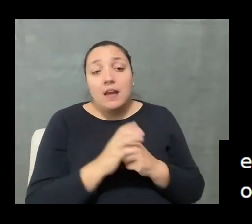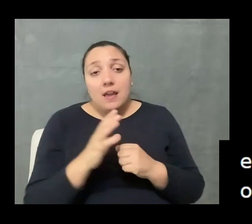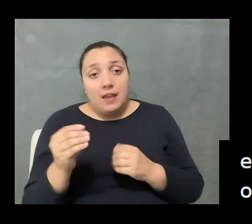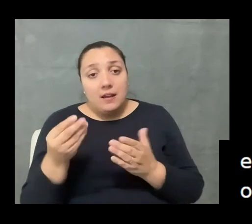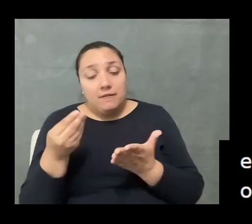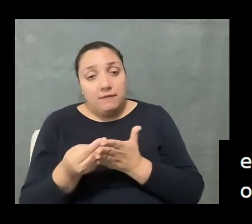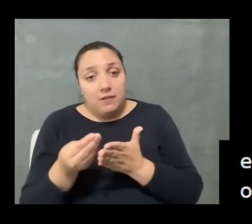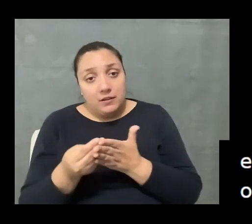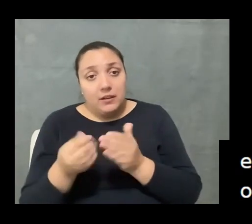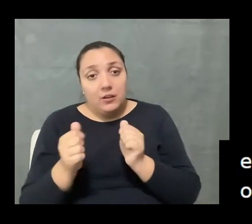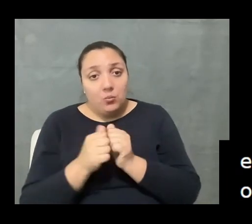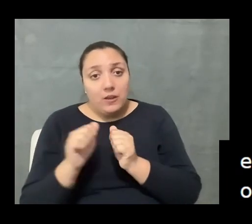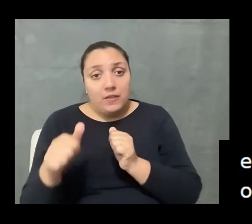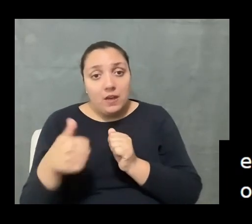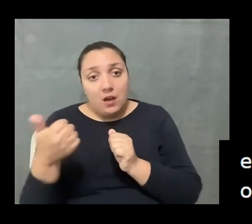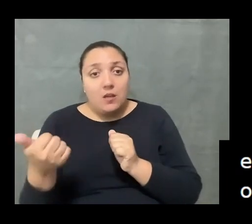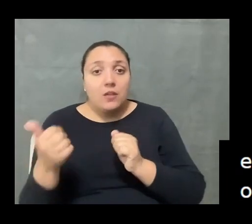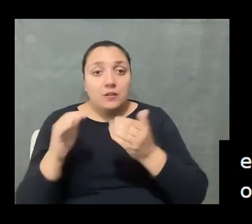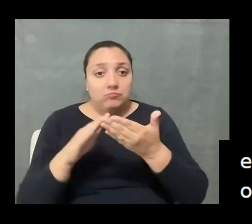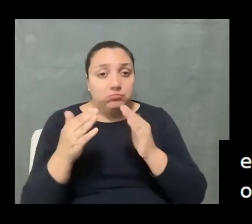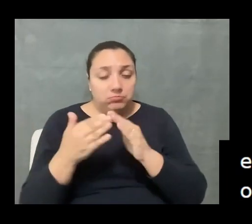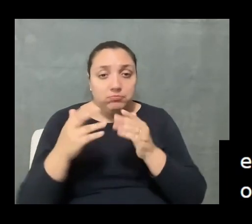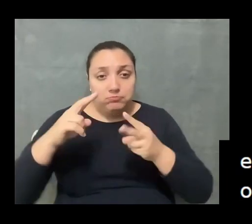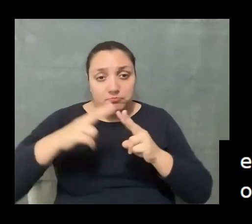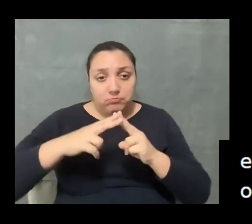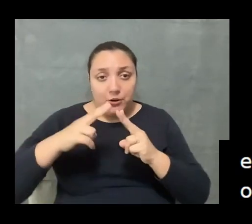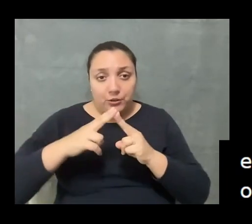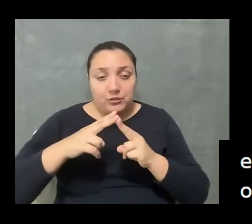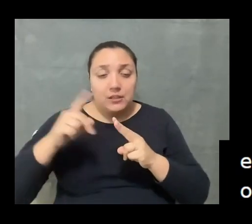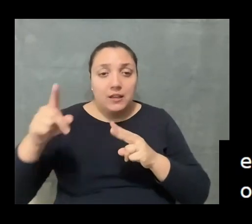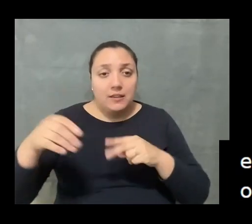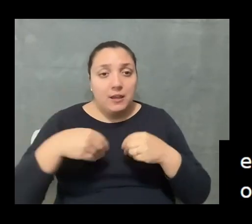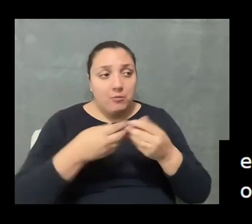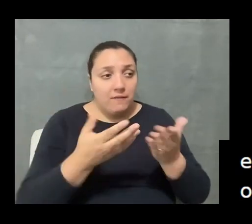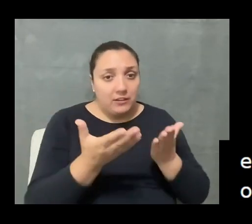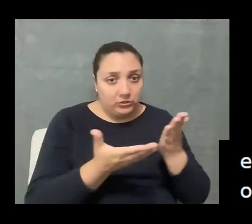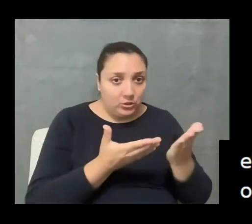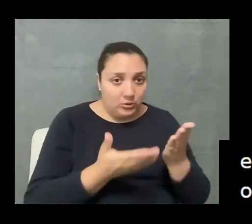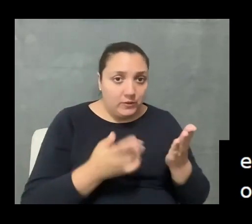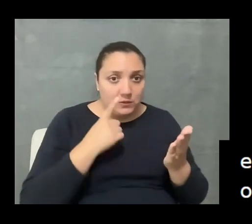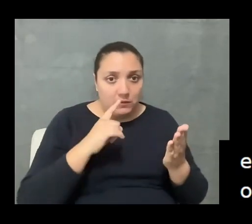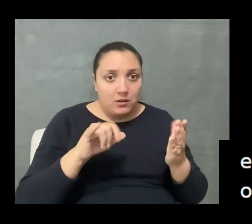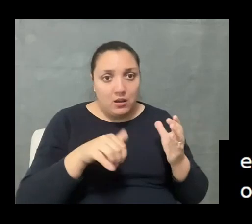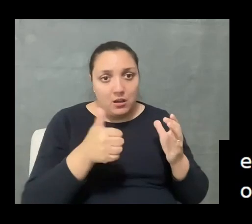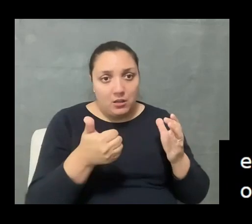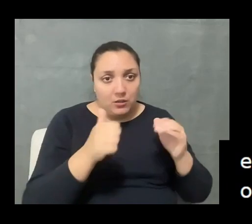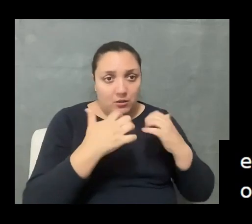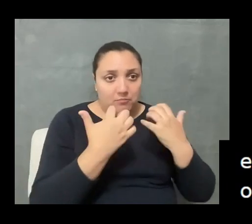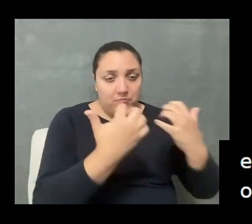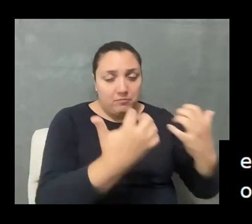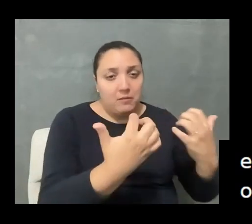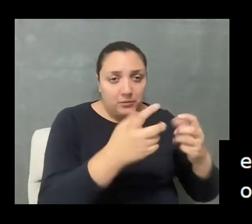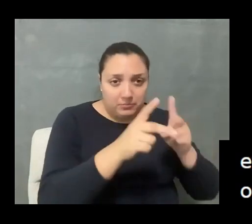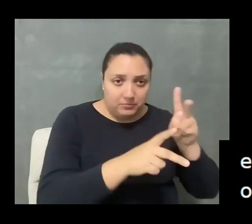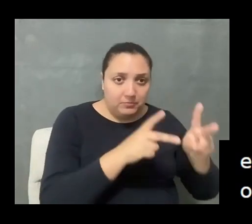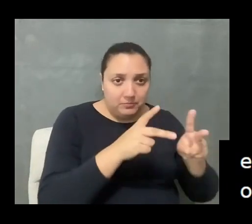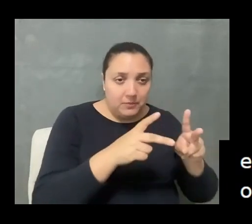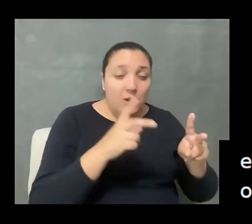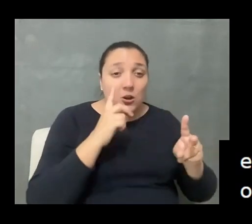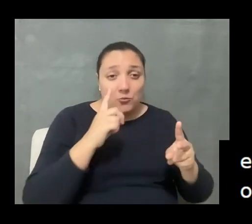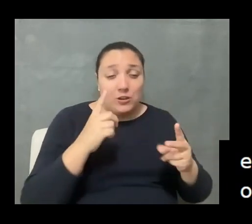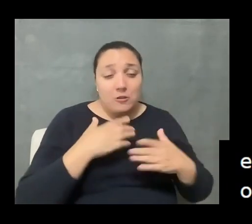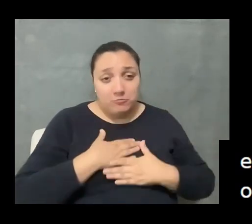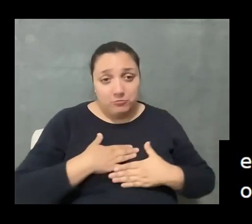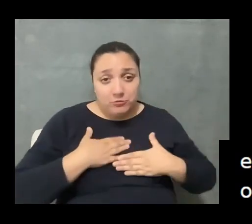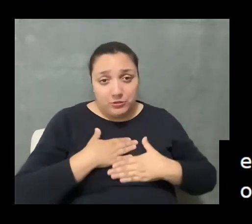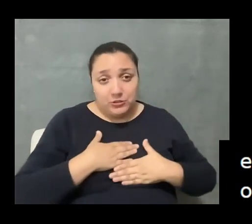community partners that provide digital navigator services and digital literacy services to eligible populations. Again, we appreciate the opportunity to participate in